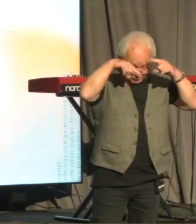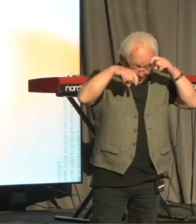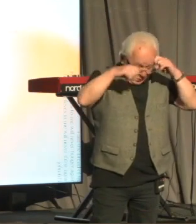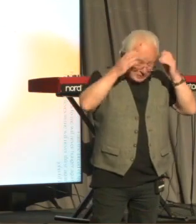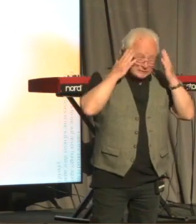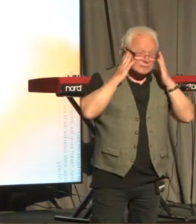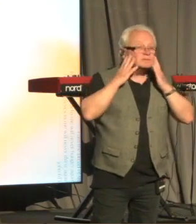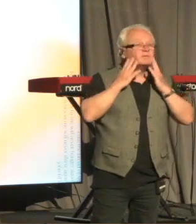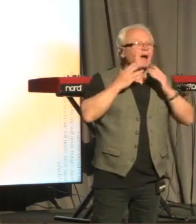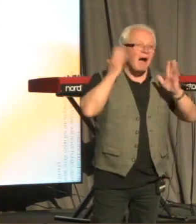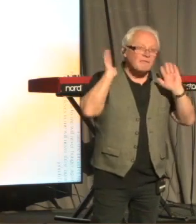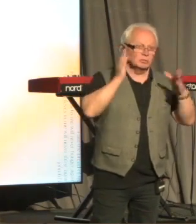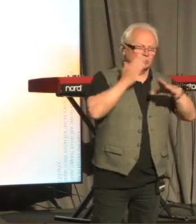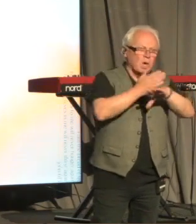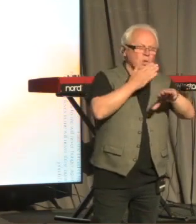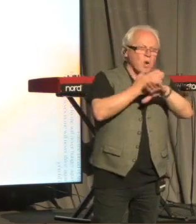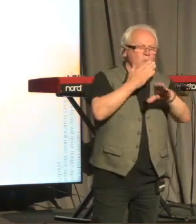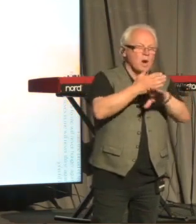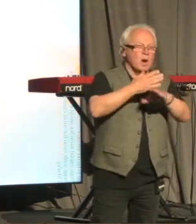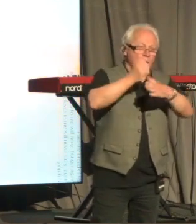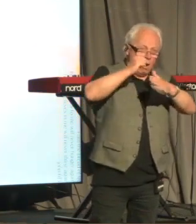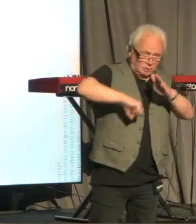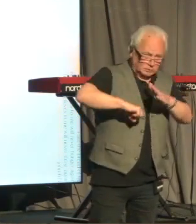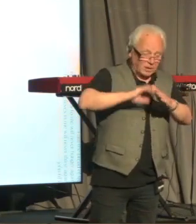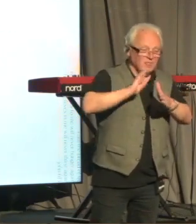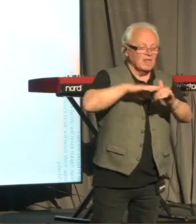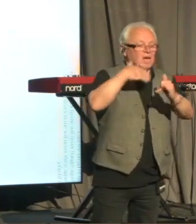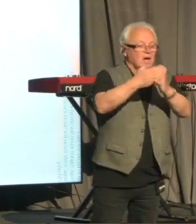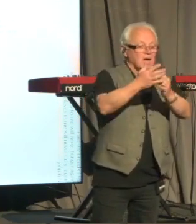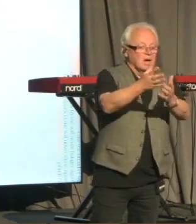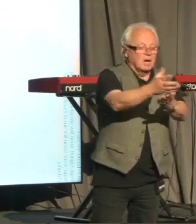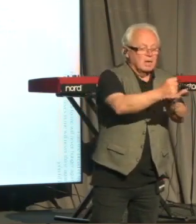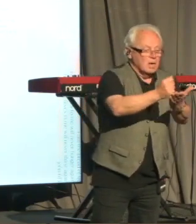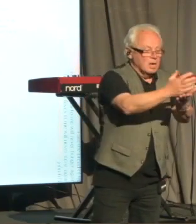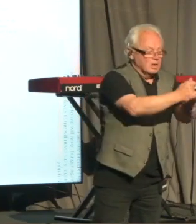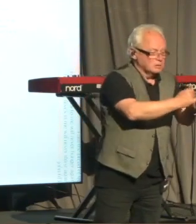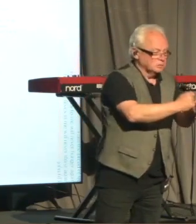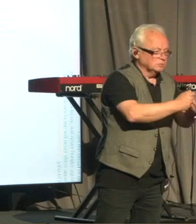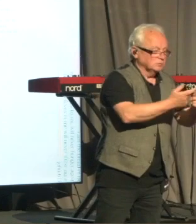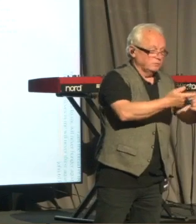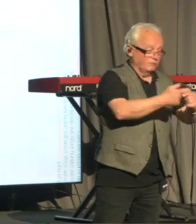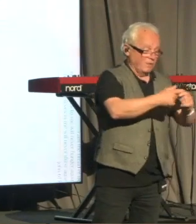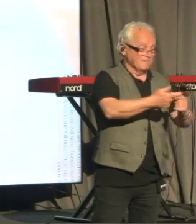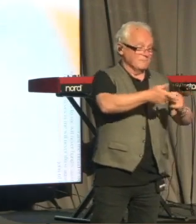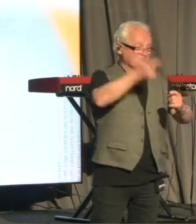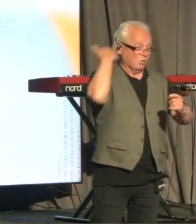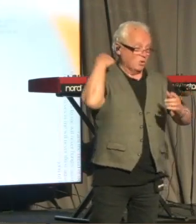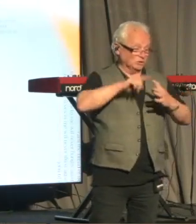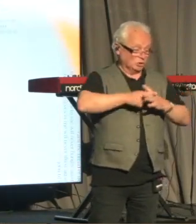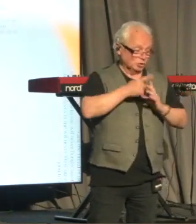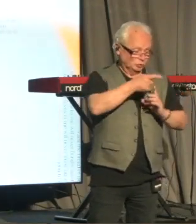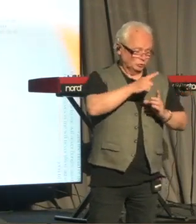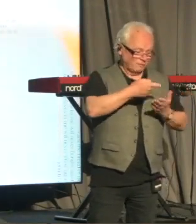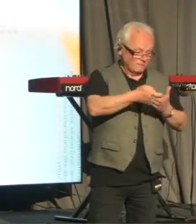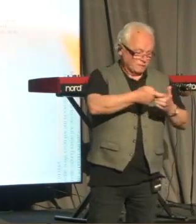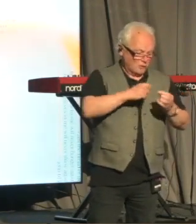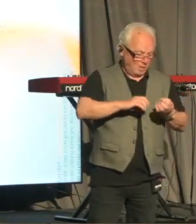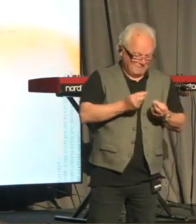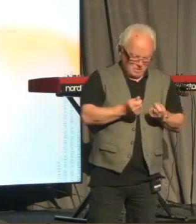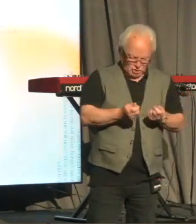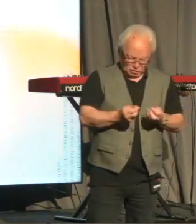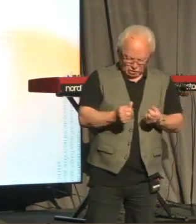you return to the ground. For out of it you were taken, for dust you are, and to dust you